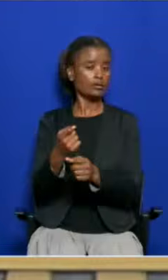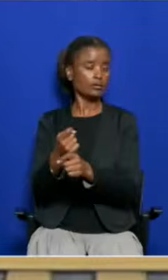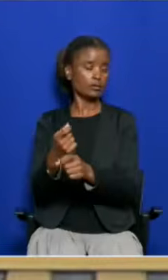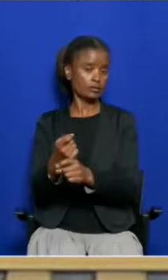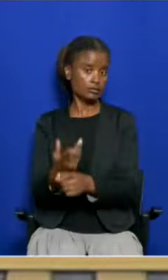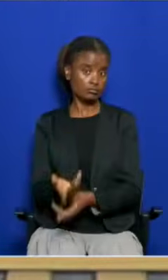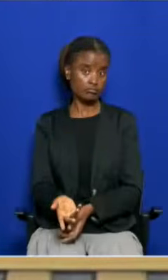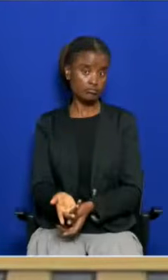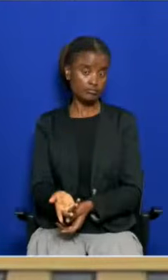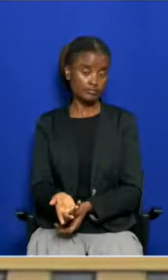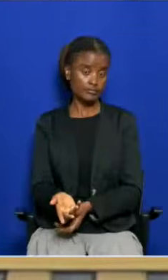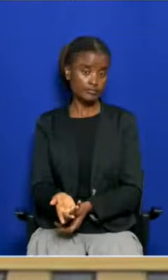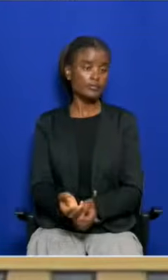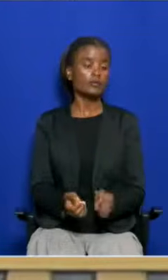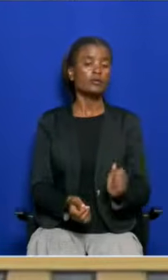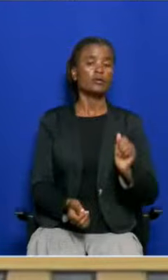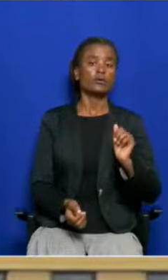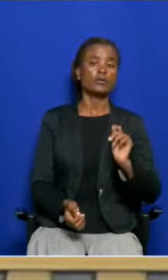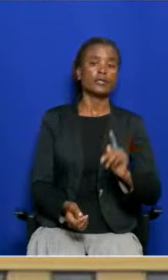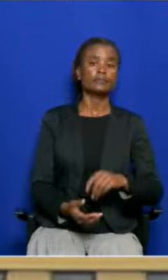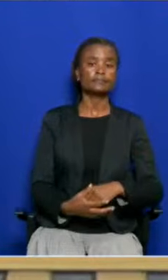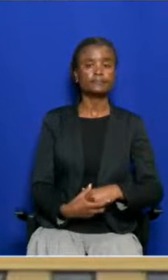Okay.